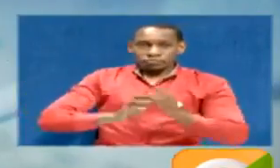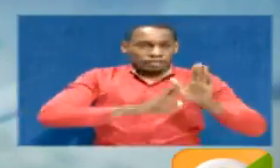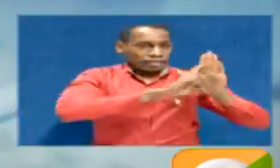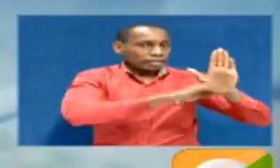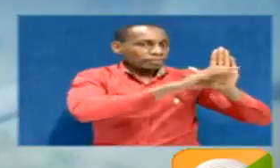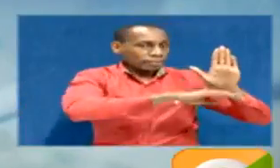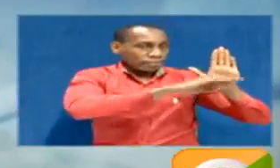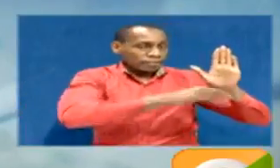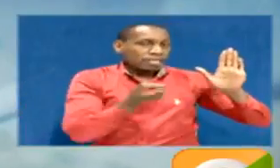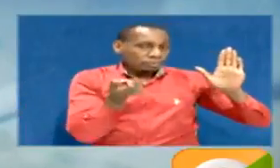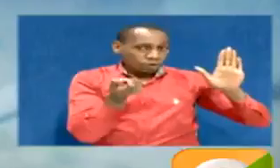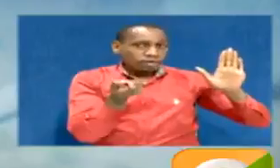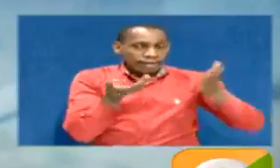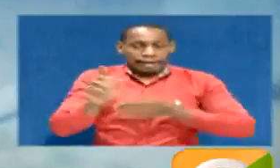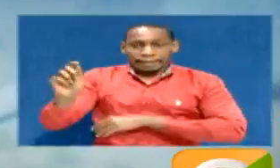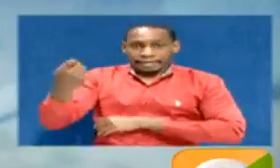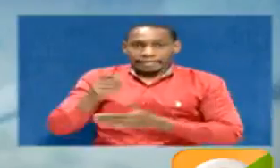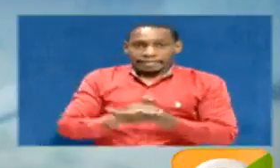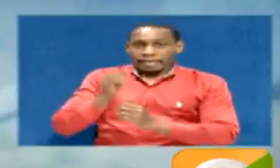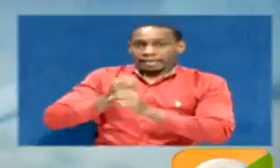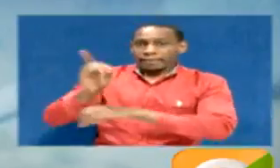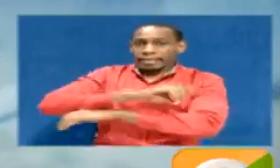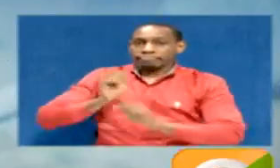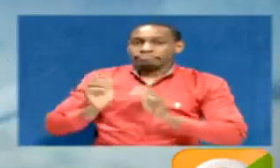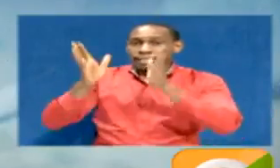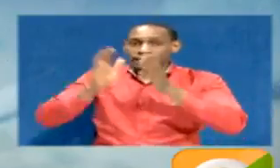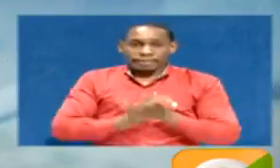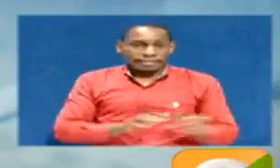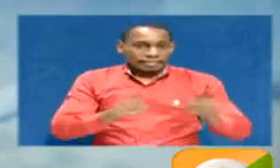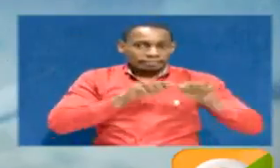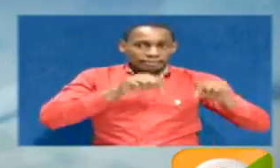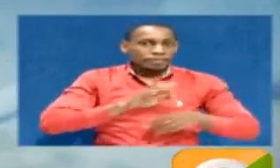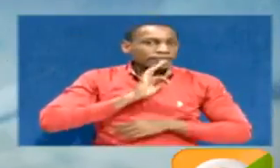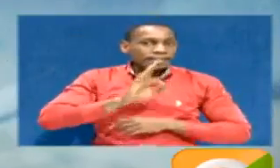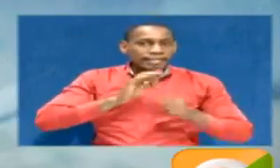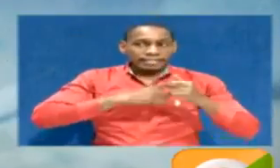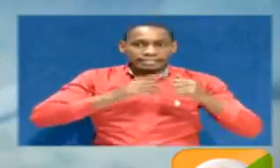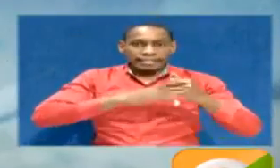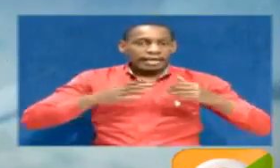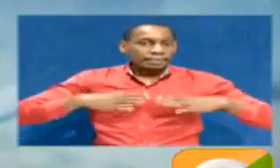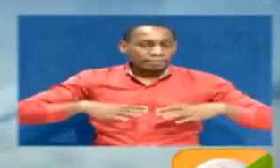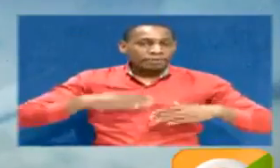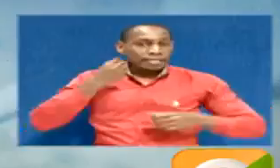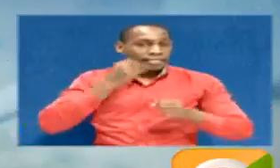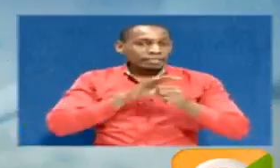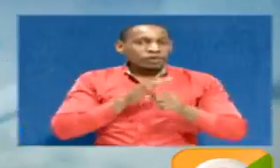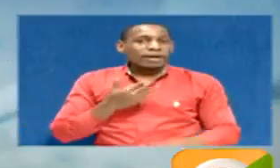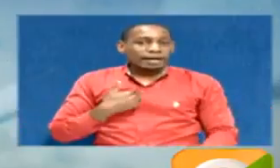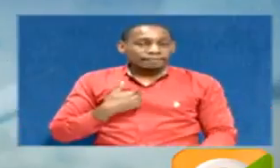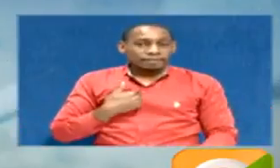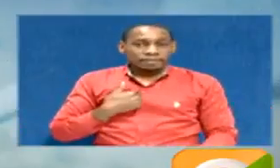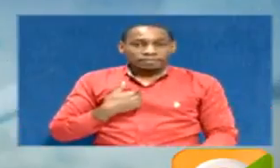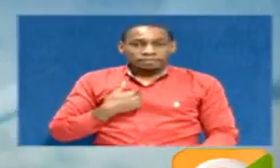several containment measures during the country's Labor Day celebrations. Well, today, 369 people tested positive,